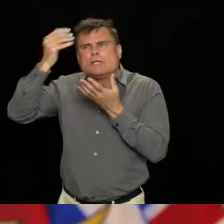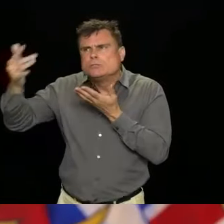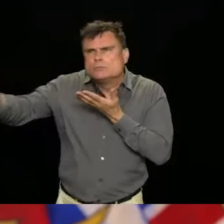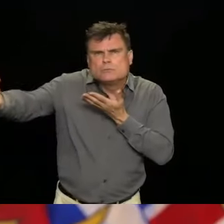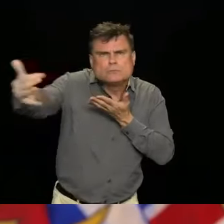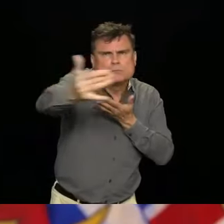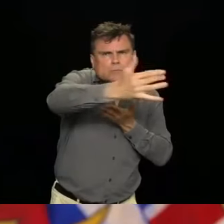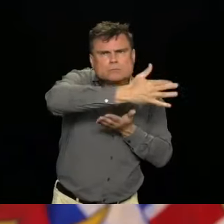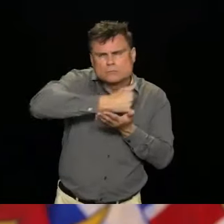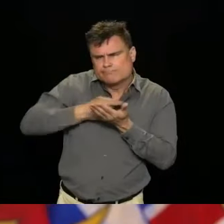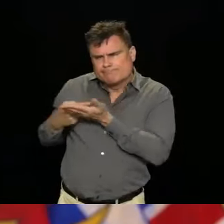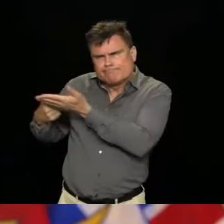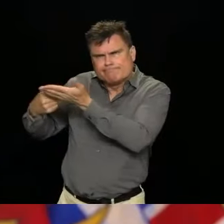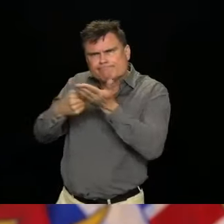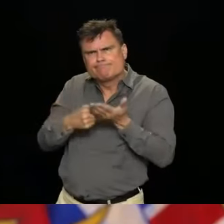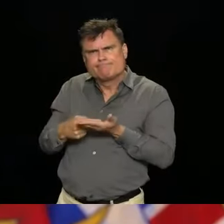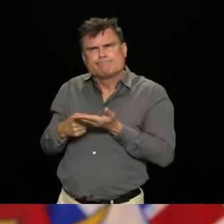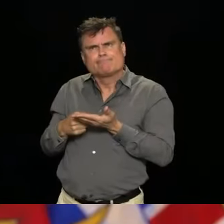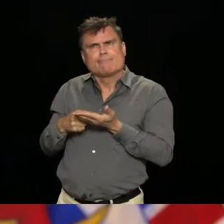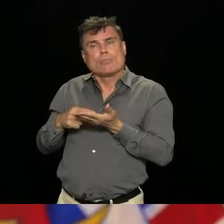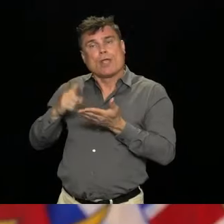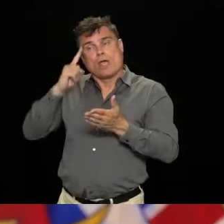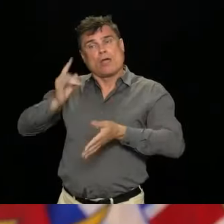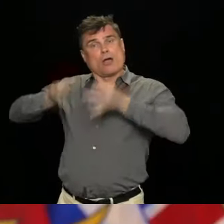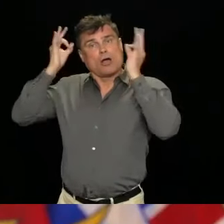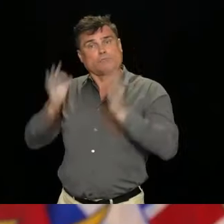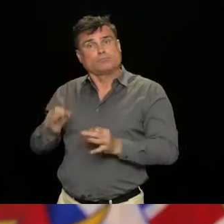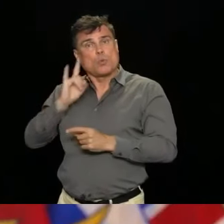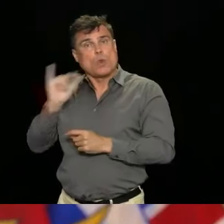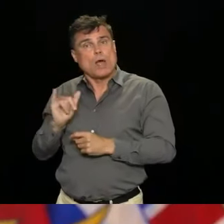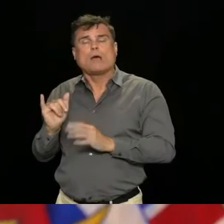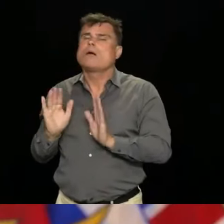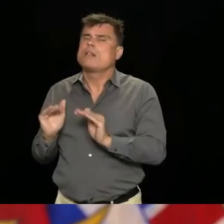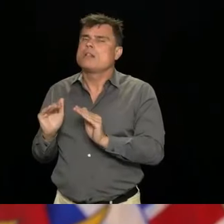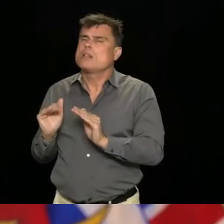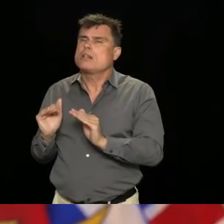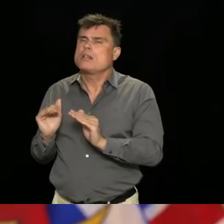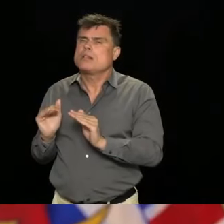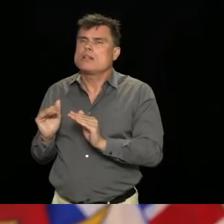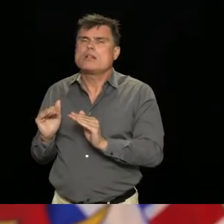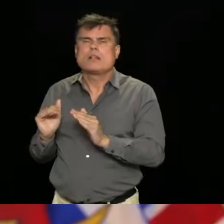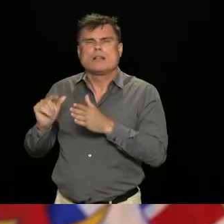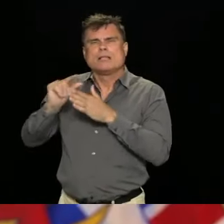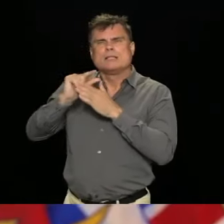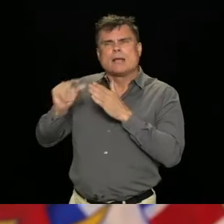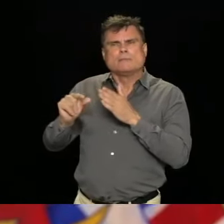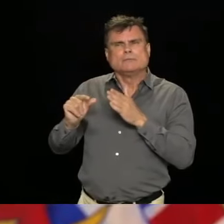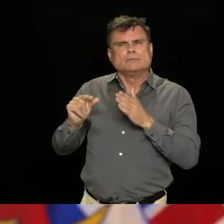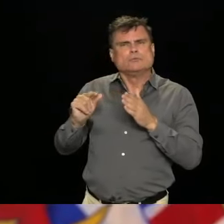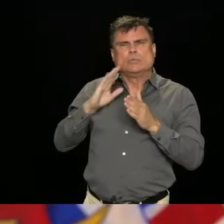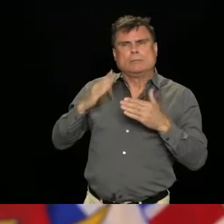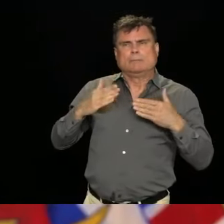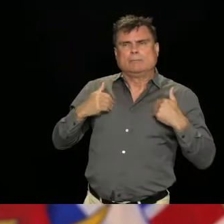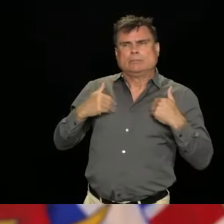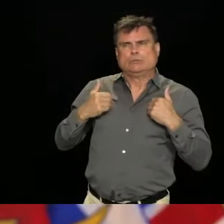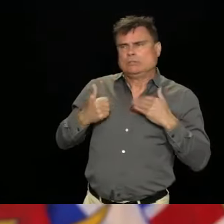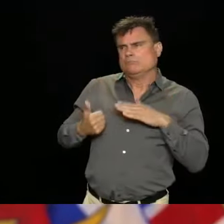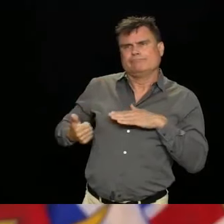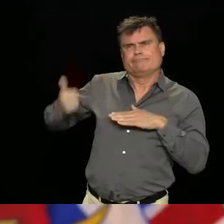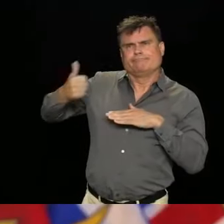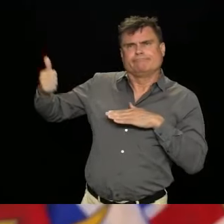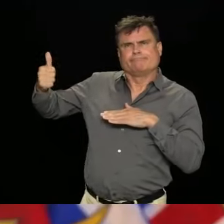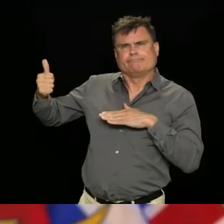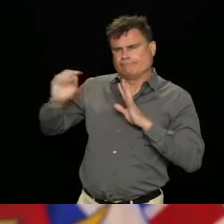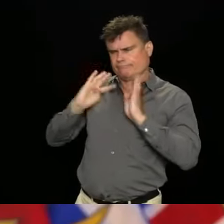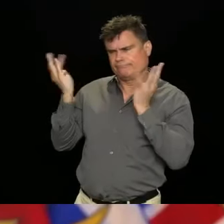be determined by Cabinet, obviously. You will see ministers, as they're doing now, and I know the Minister of Tourism, Arts and Culture has been